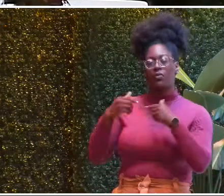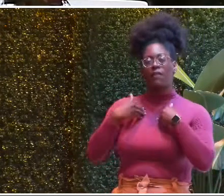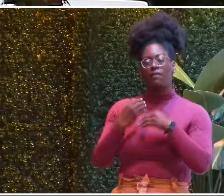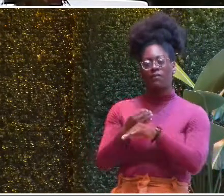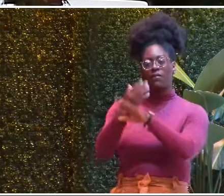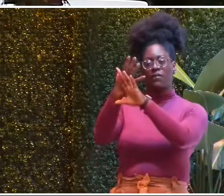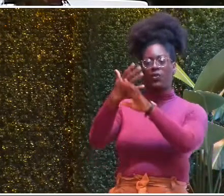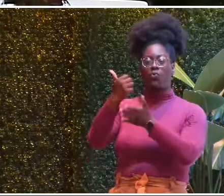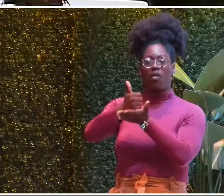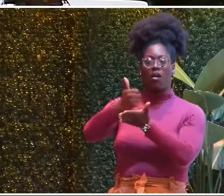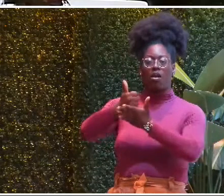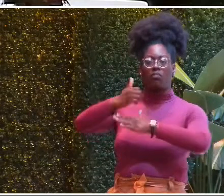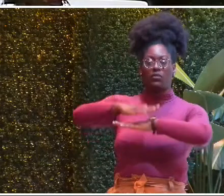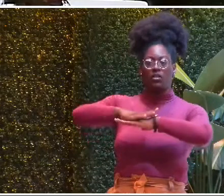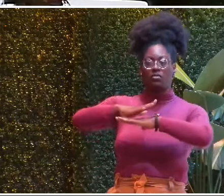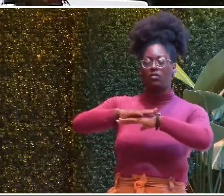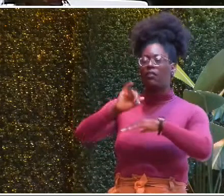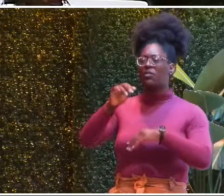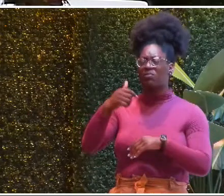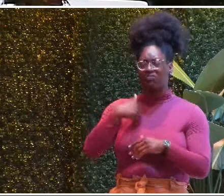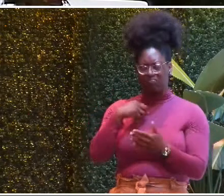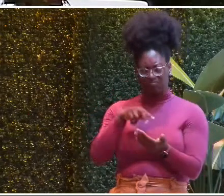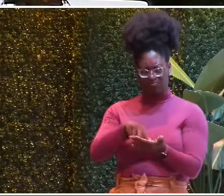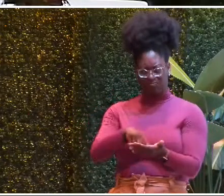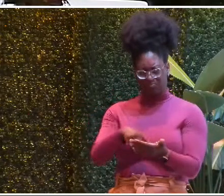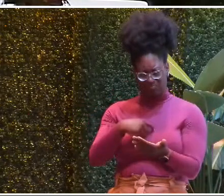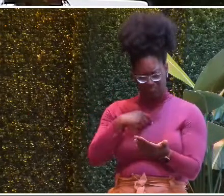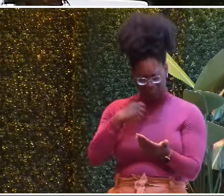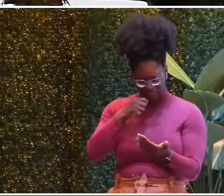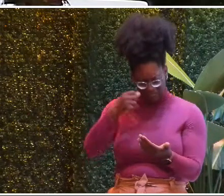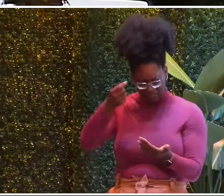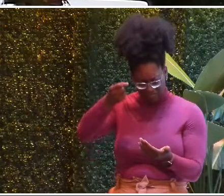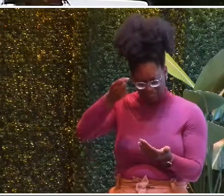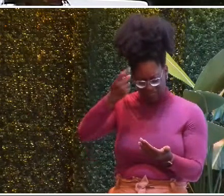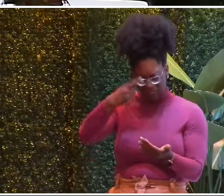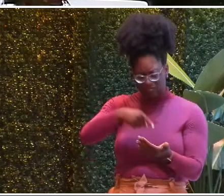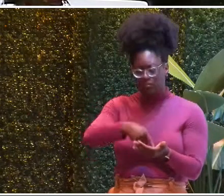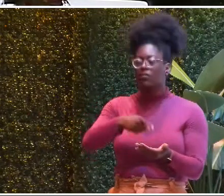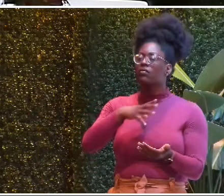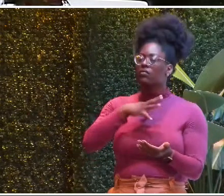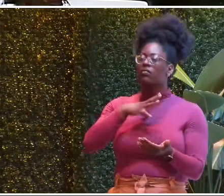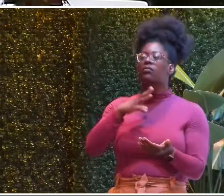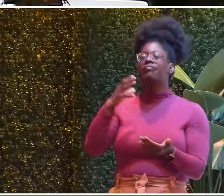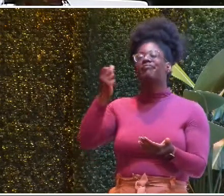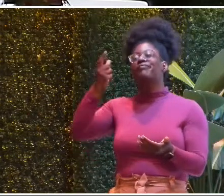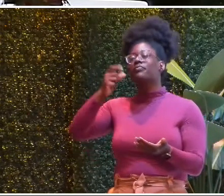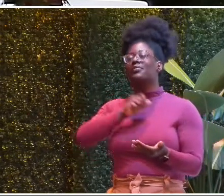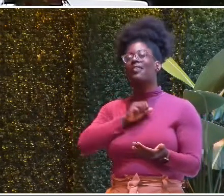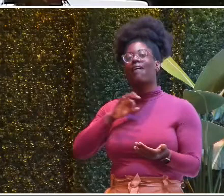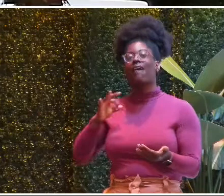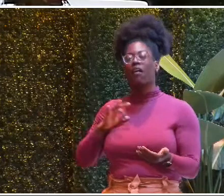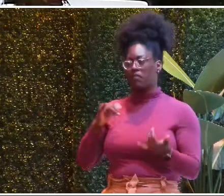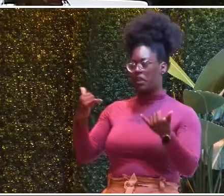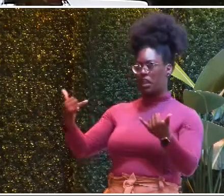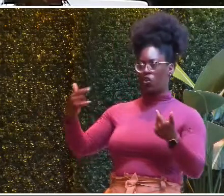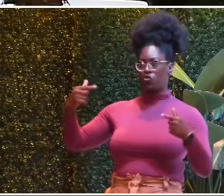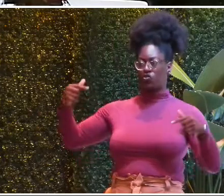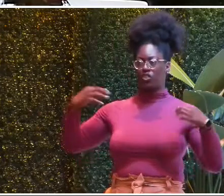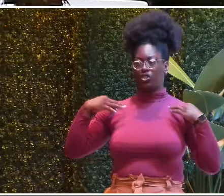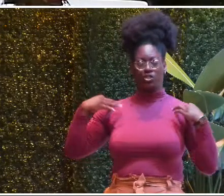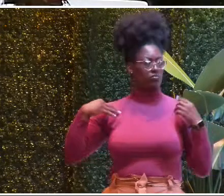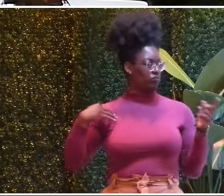troubleshoot questions, because it might be hard to get a hold of a staff person. Today, I believe staff are wearing green shirts like this